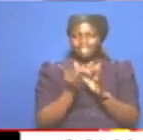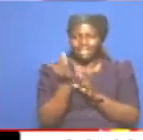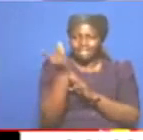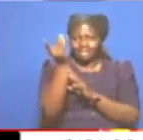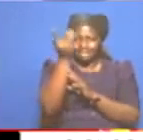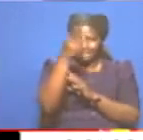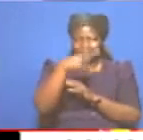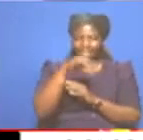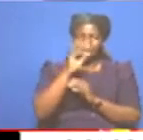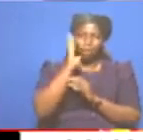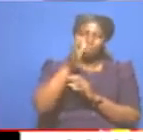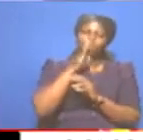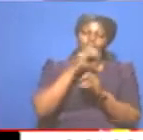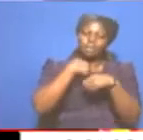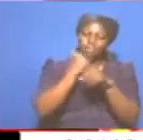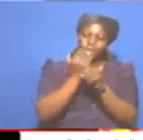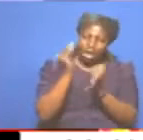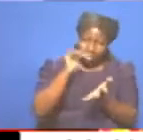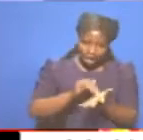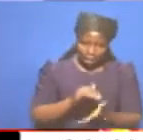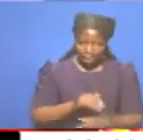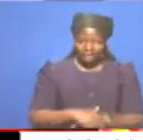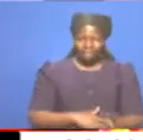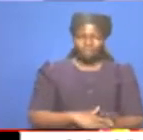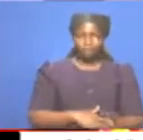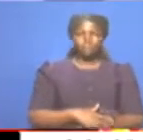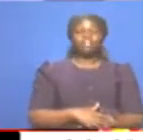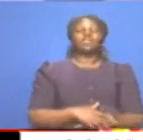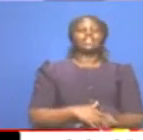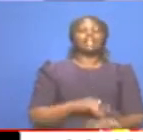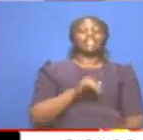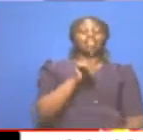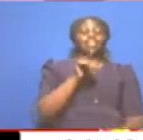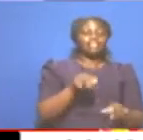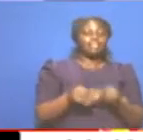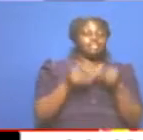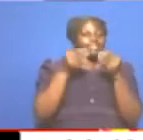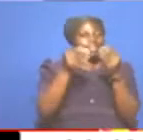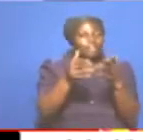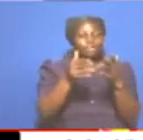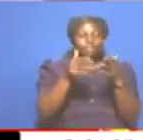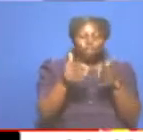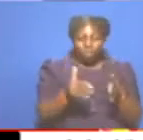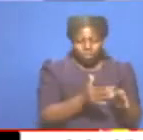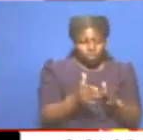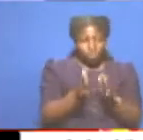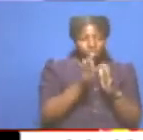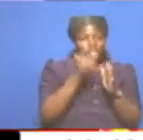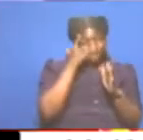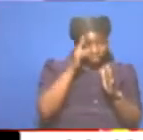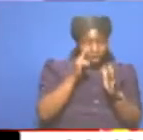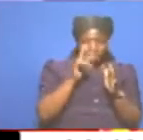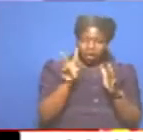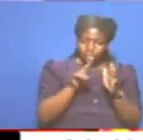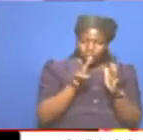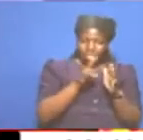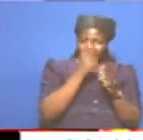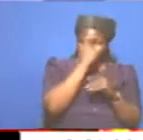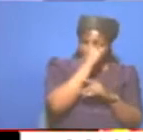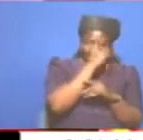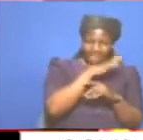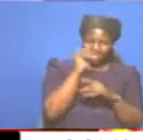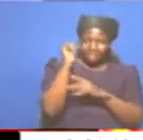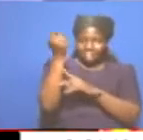redesigned, if I may say. And this provides an opportunity for both Indian and